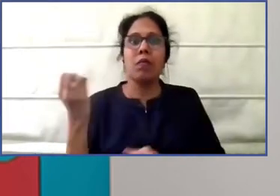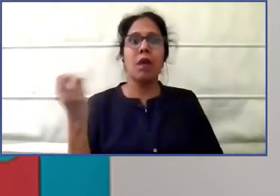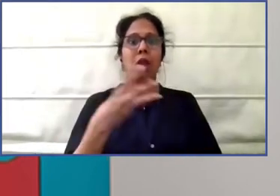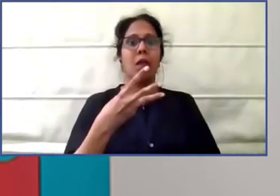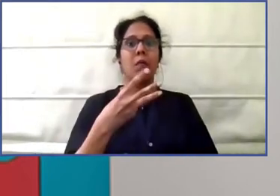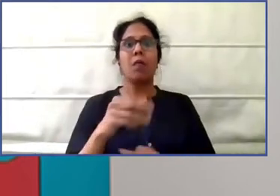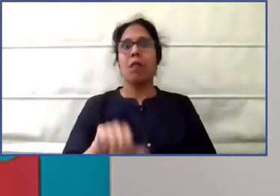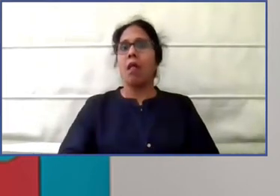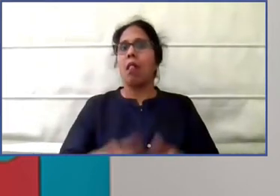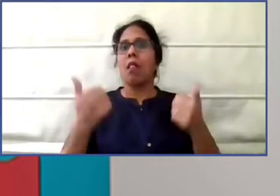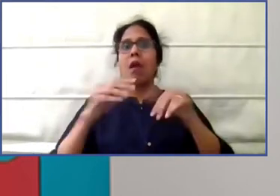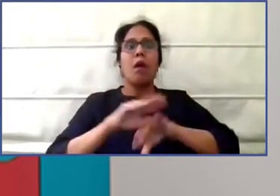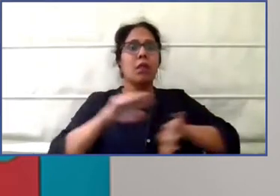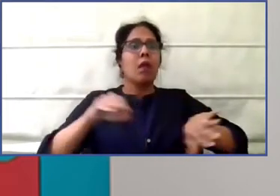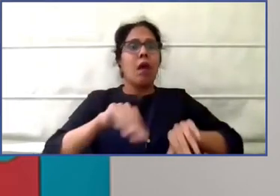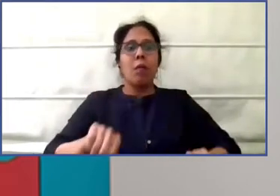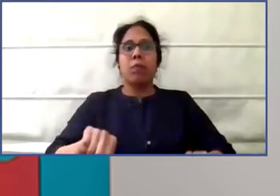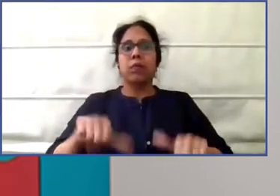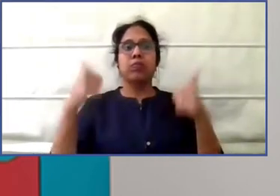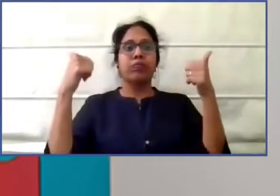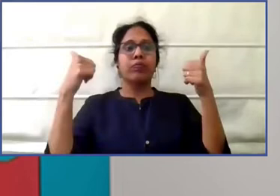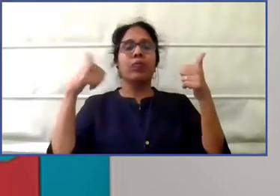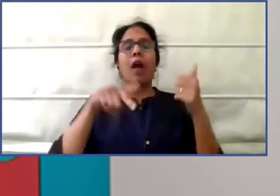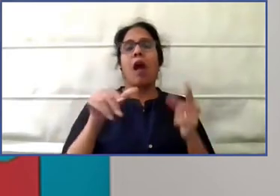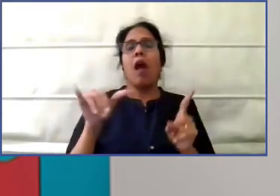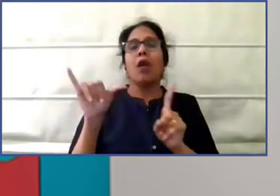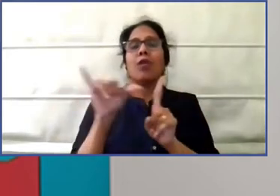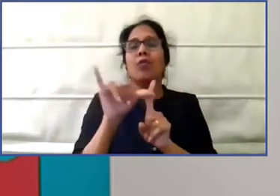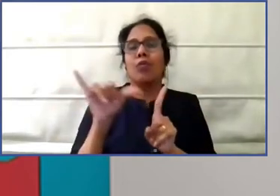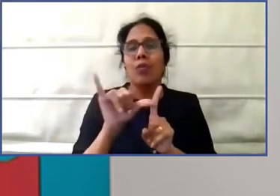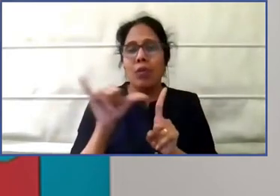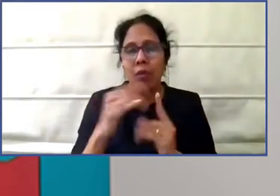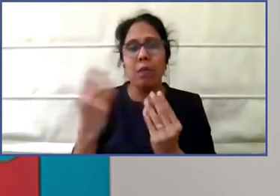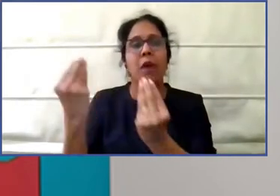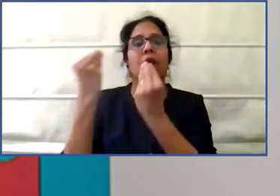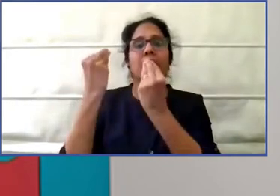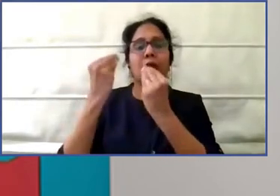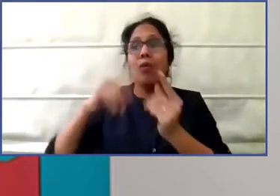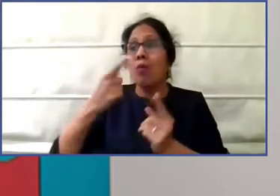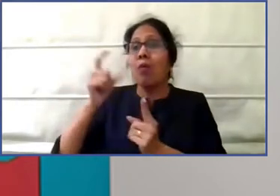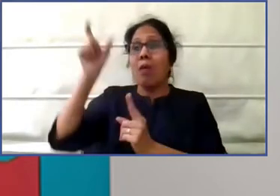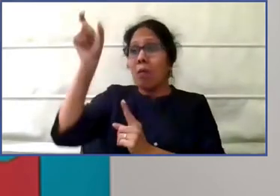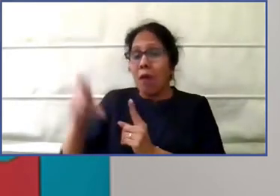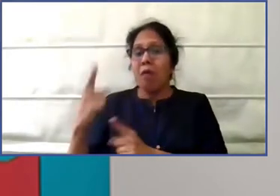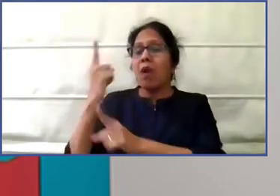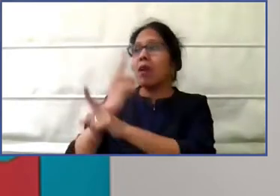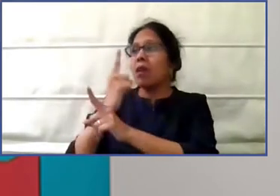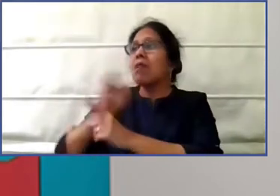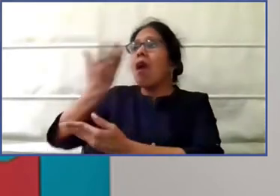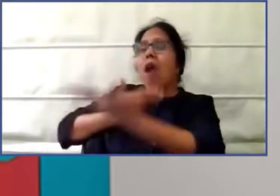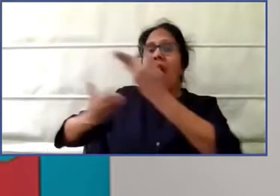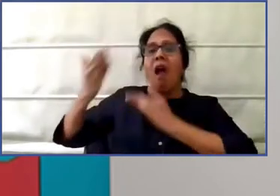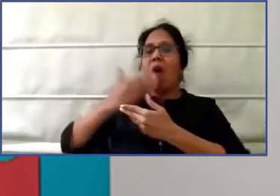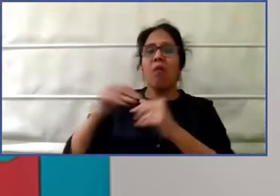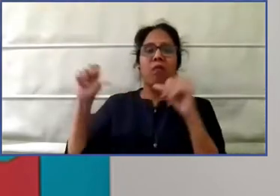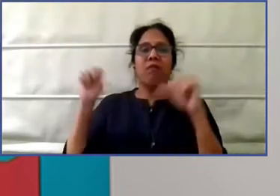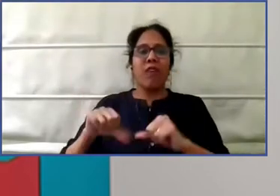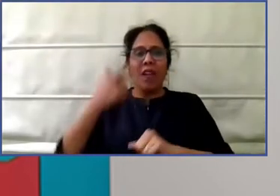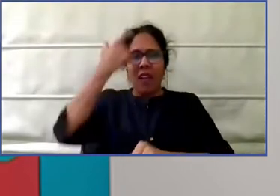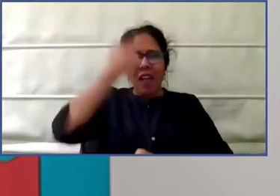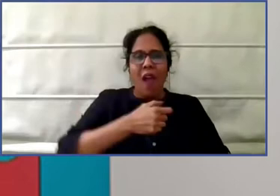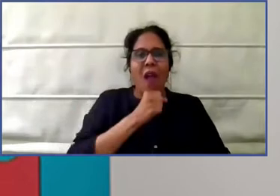elite athlete. YouTube was my coach. I had no professional coach because they were not willing to train a 34-year-old